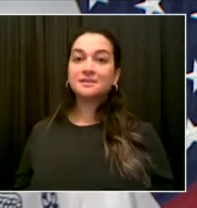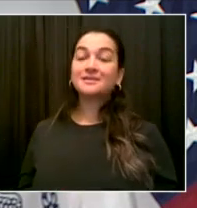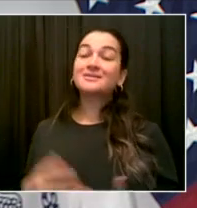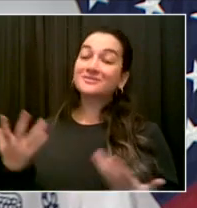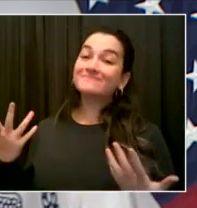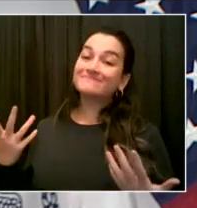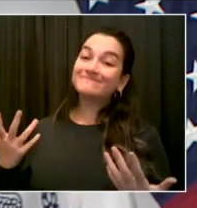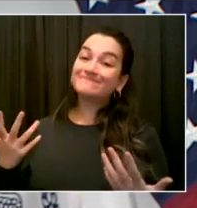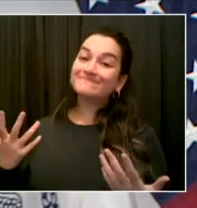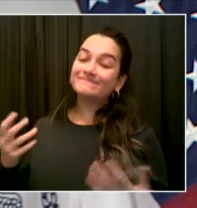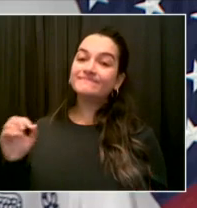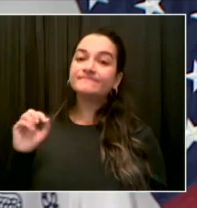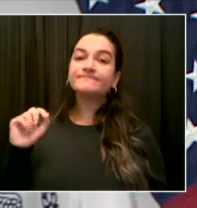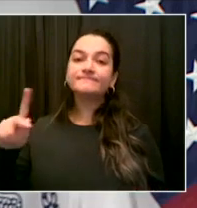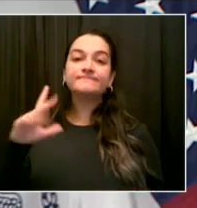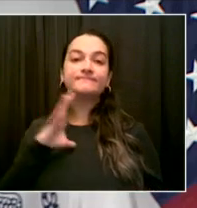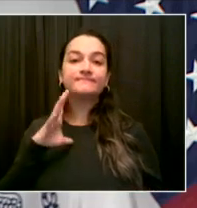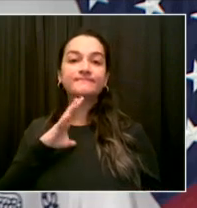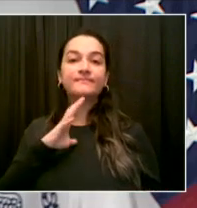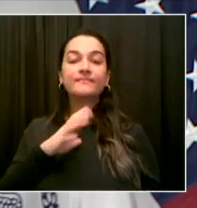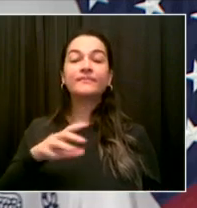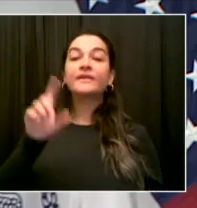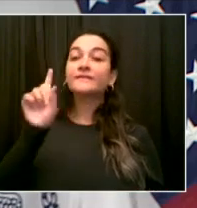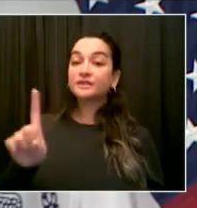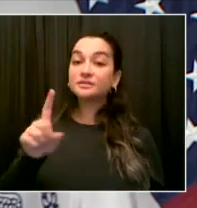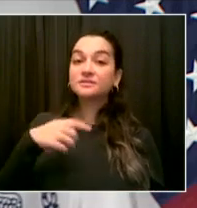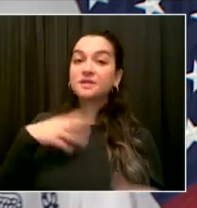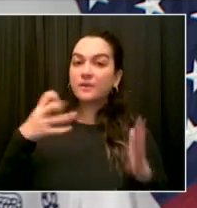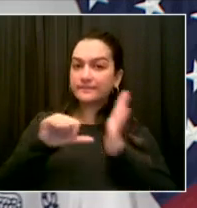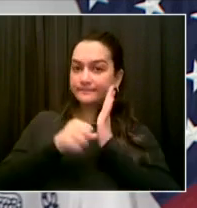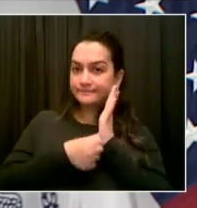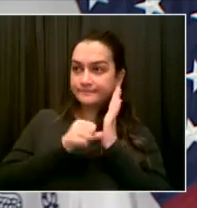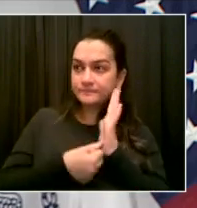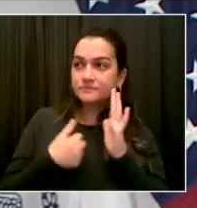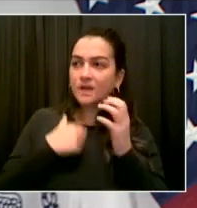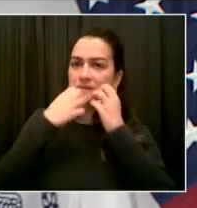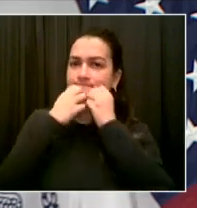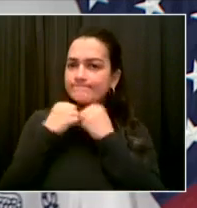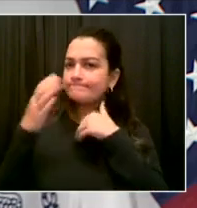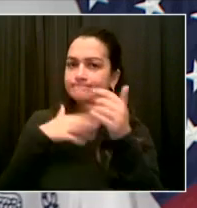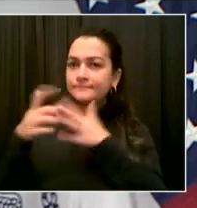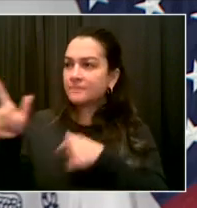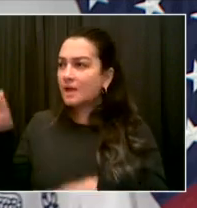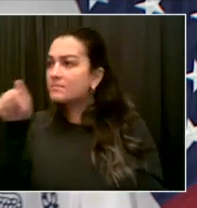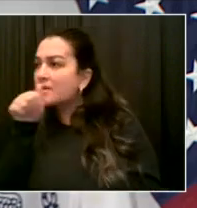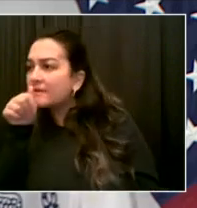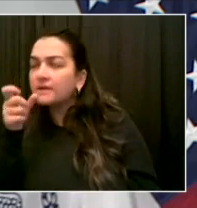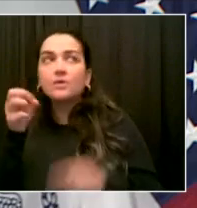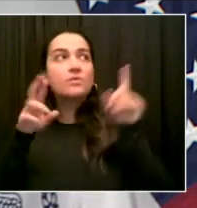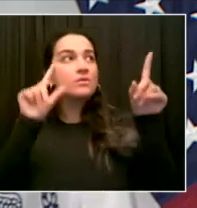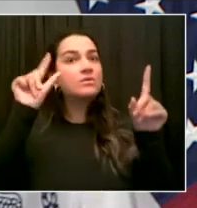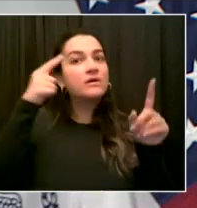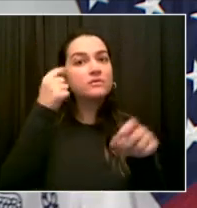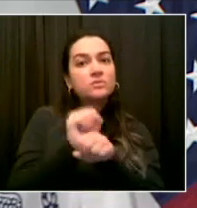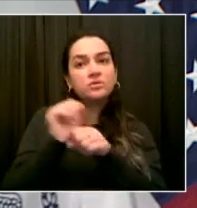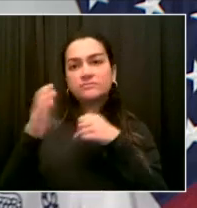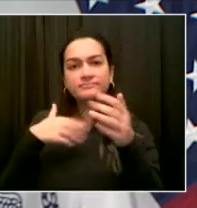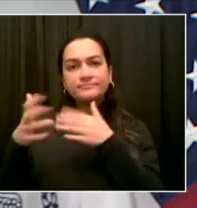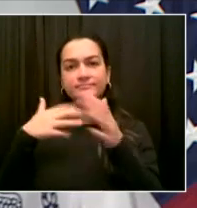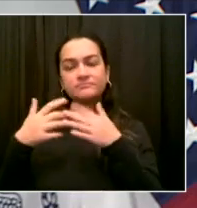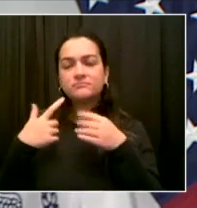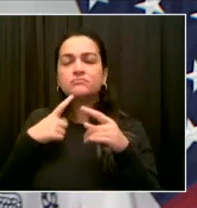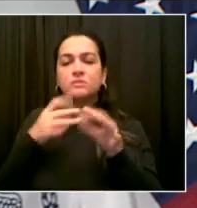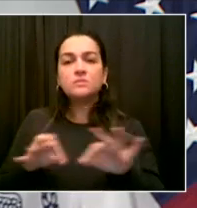and that's why we've been encouraging vaccination and making it easy. We're going to have vaccination at work sites. There's so many things going on